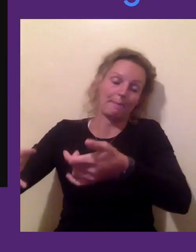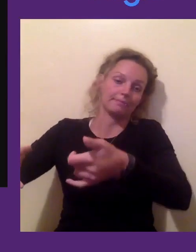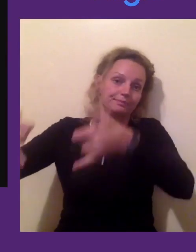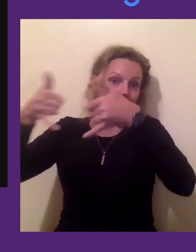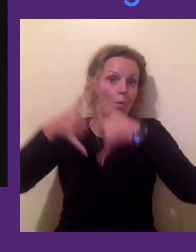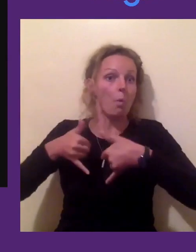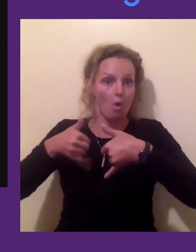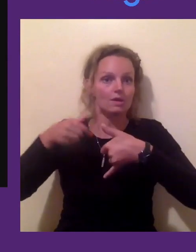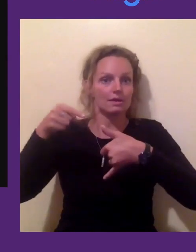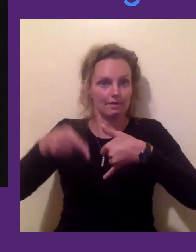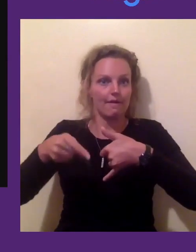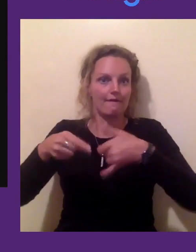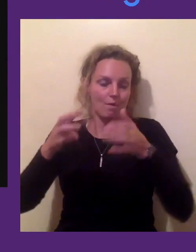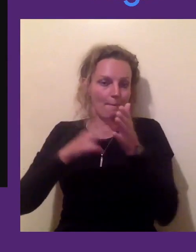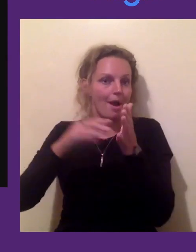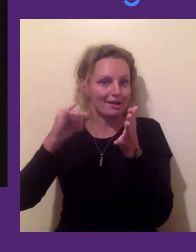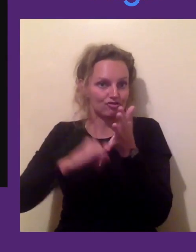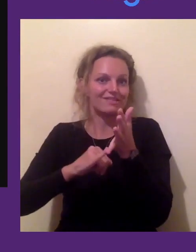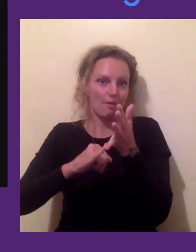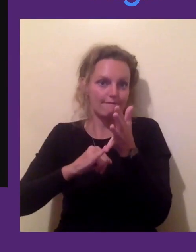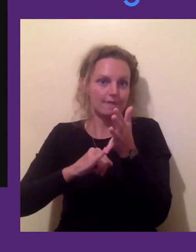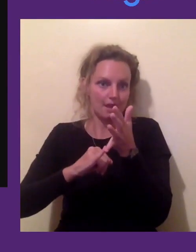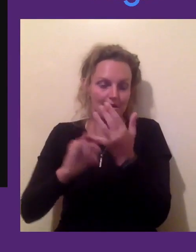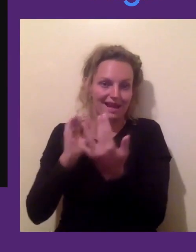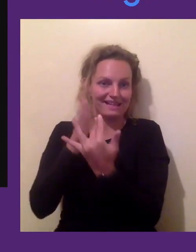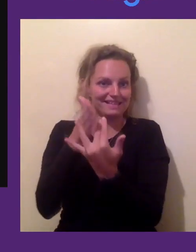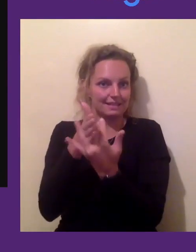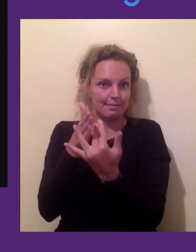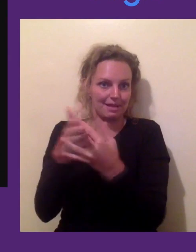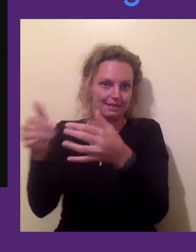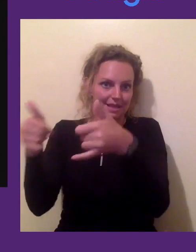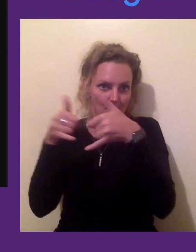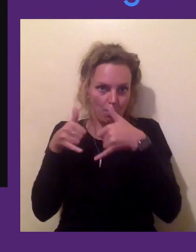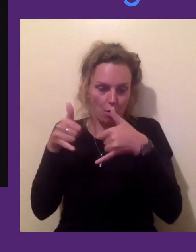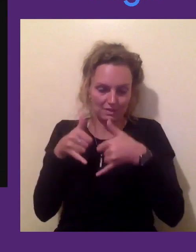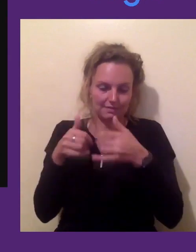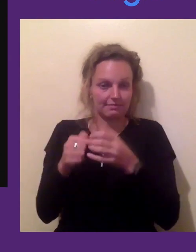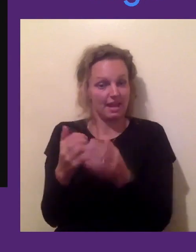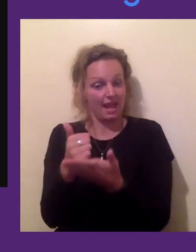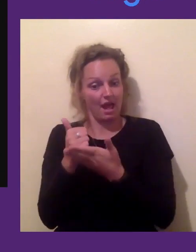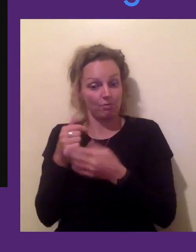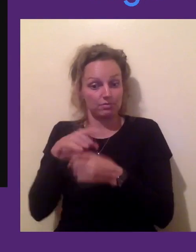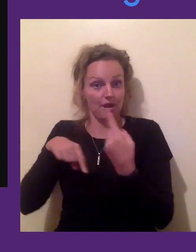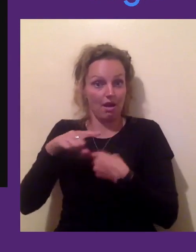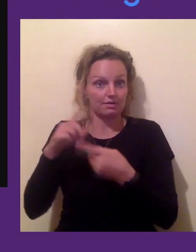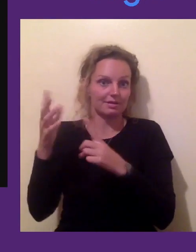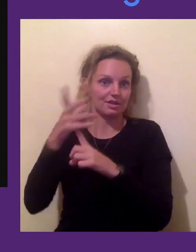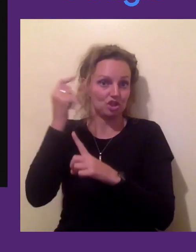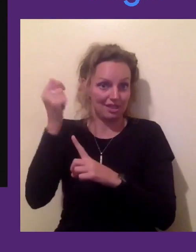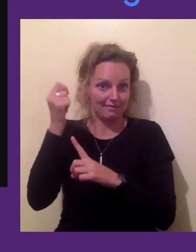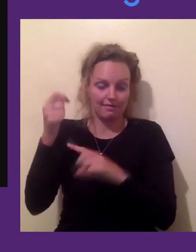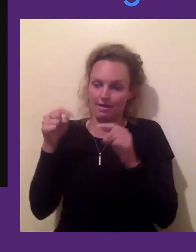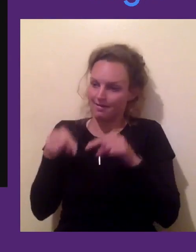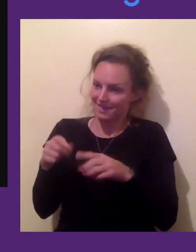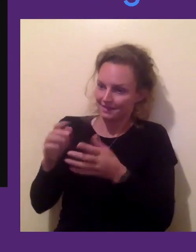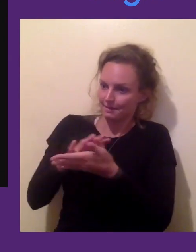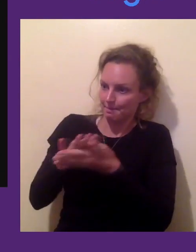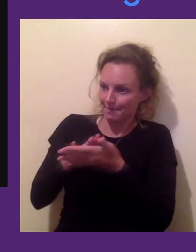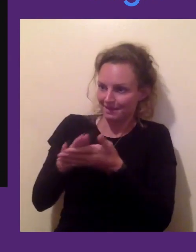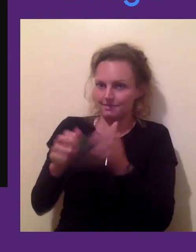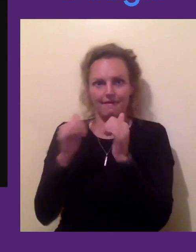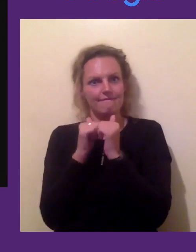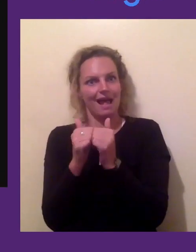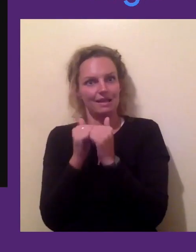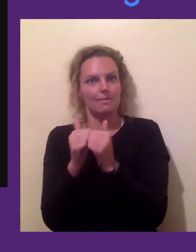receive the award and to talk about continuing our innovation partnership. This brings value and business to the table, and we designers like